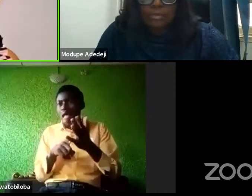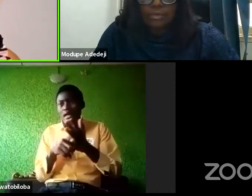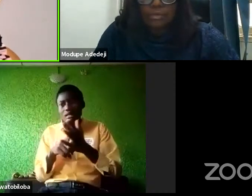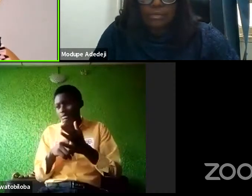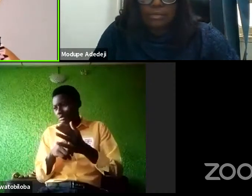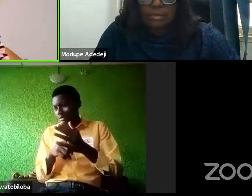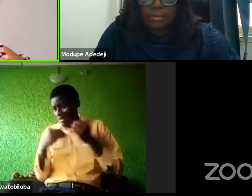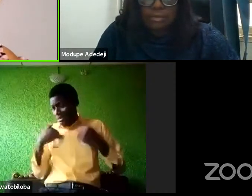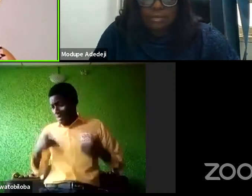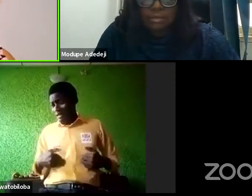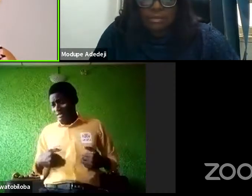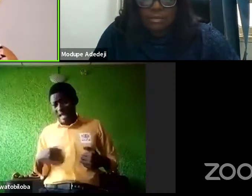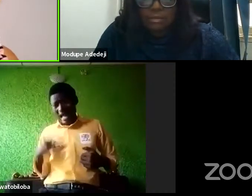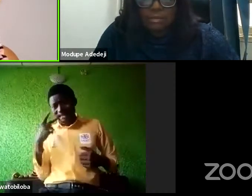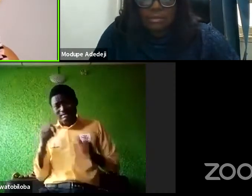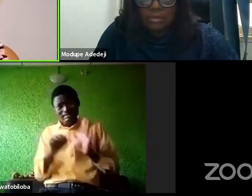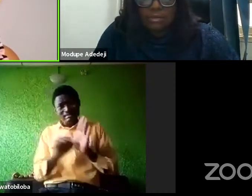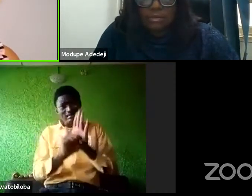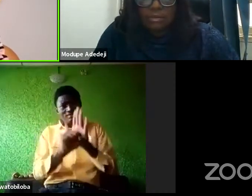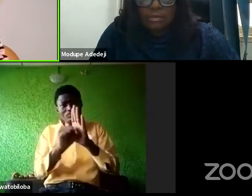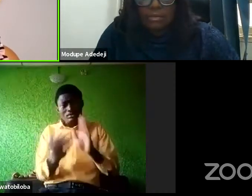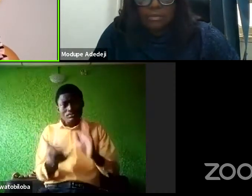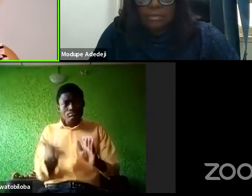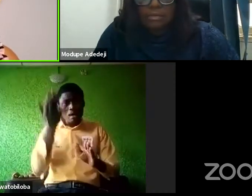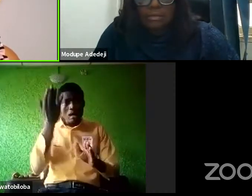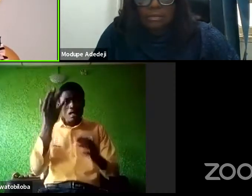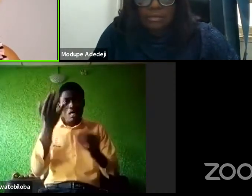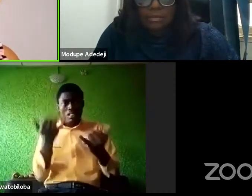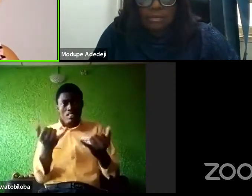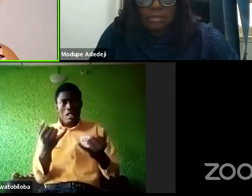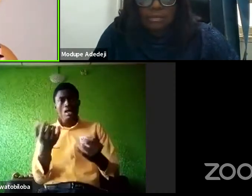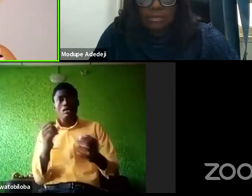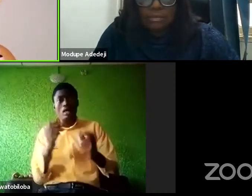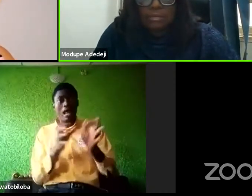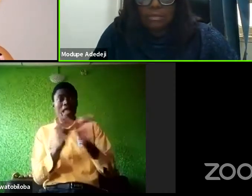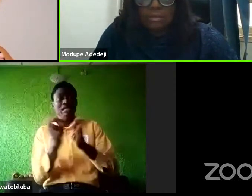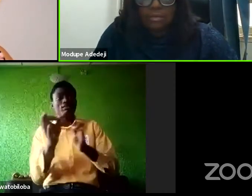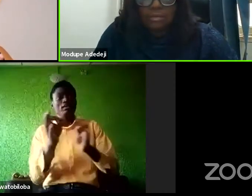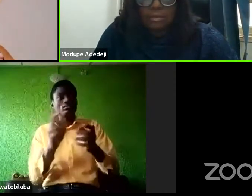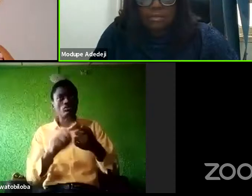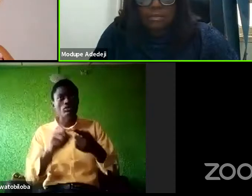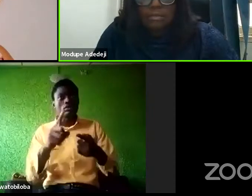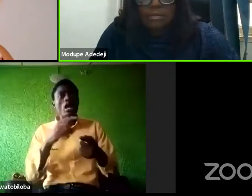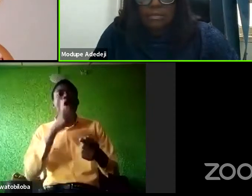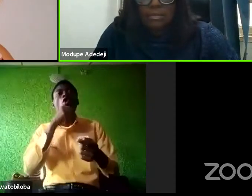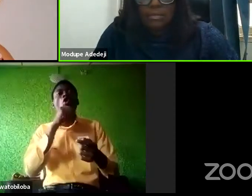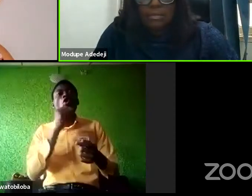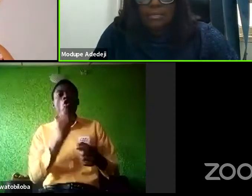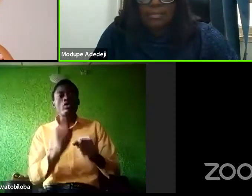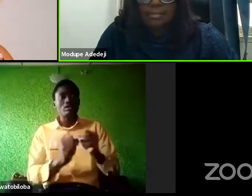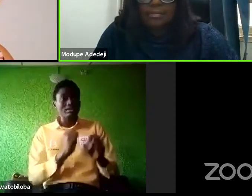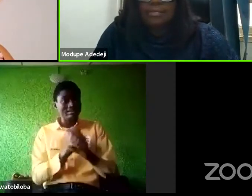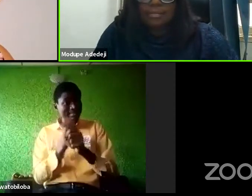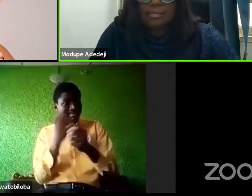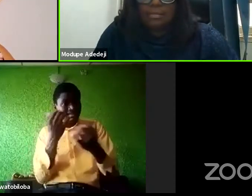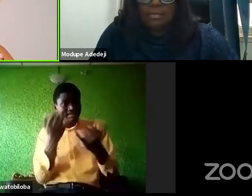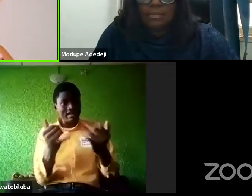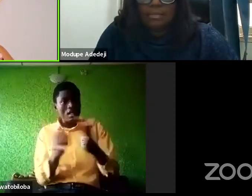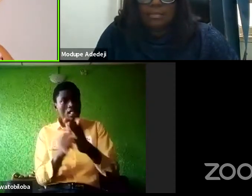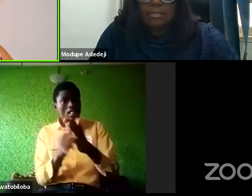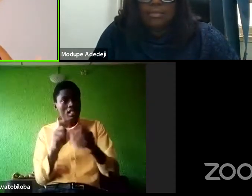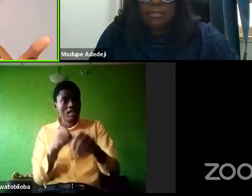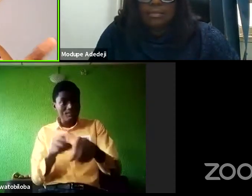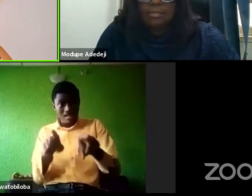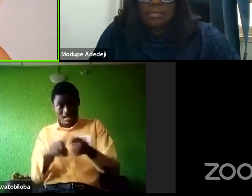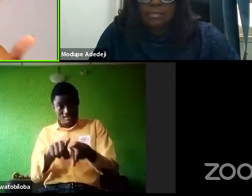why didn't you tell anyone? And she said it was old age. And from that moment, I just realized that for just like you said, for every